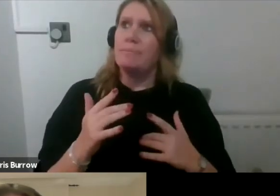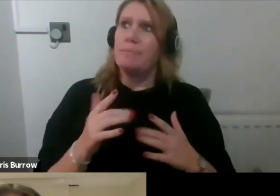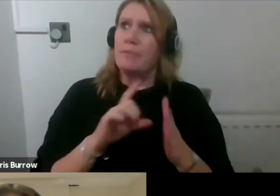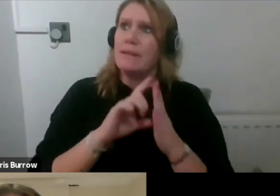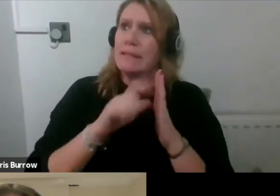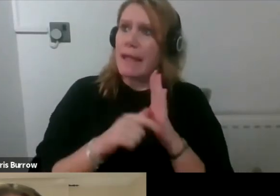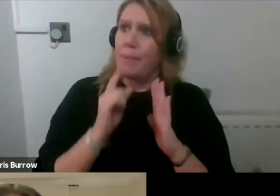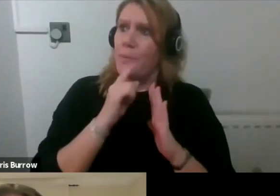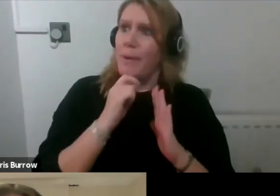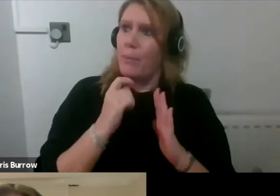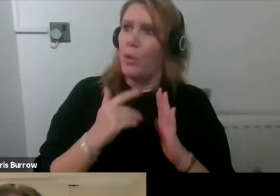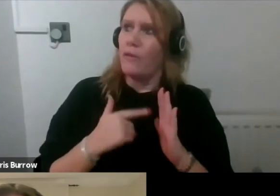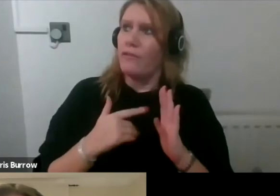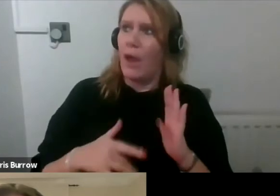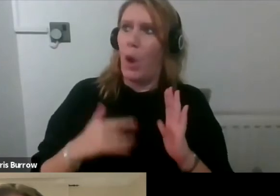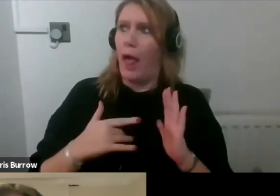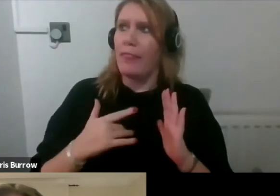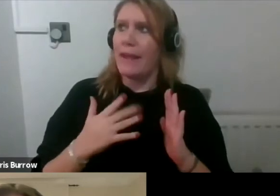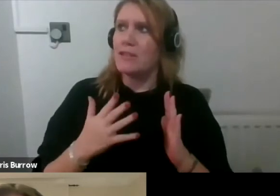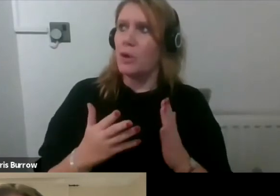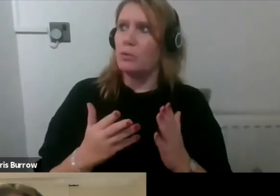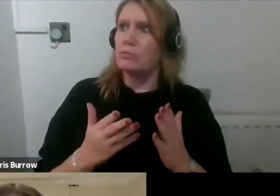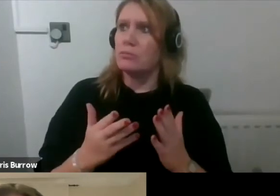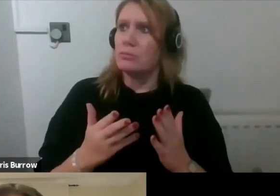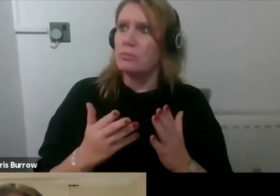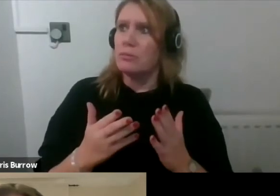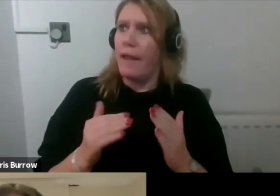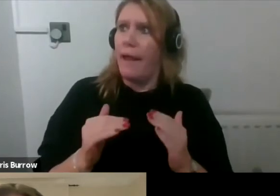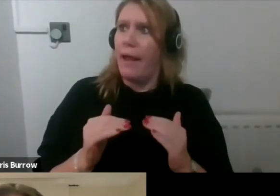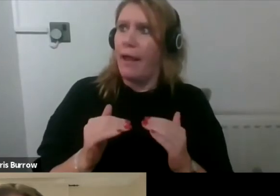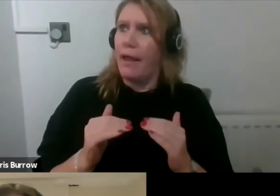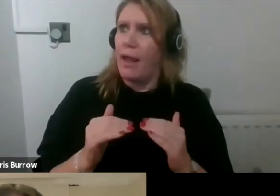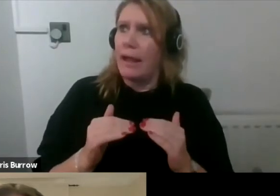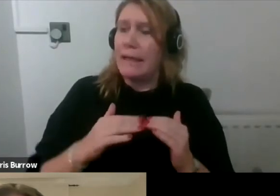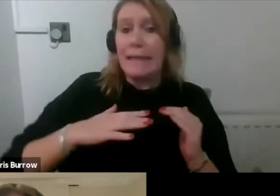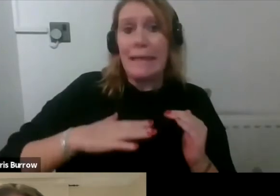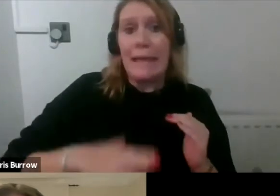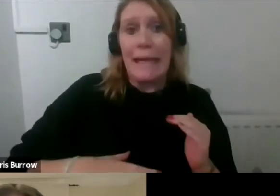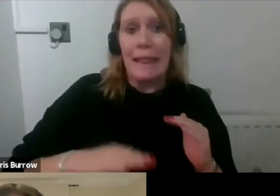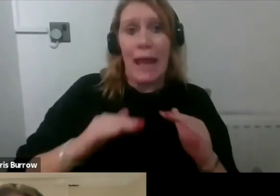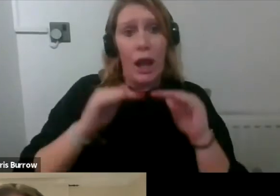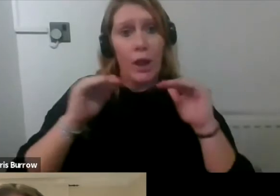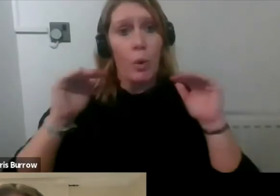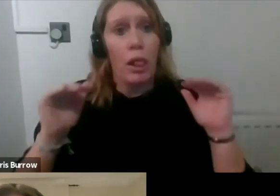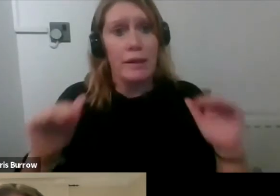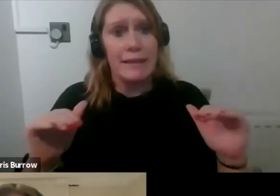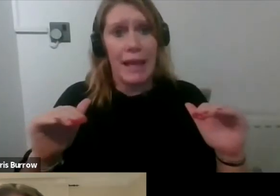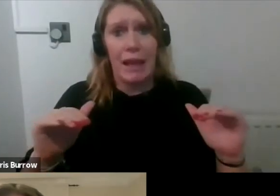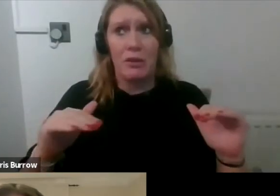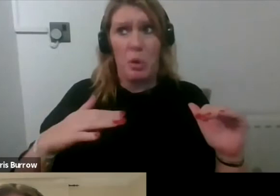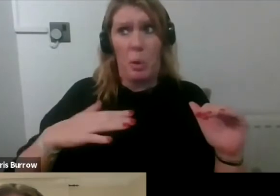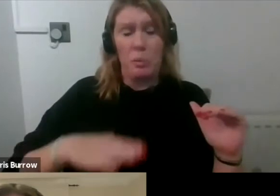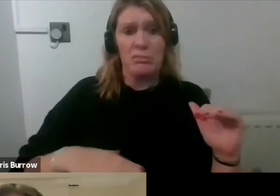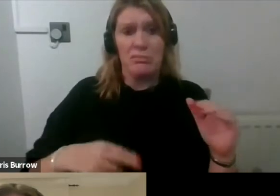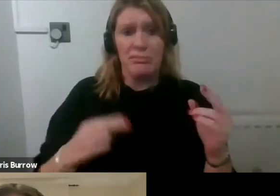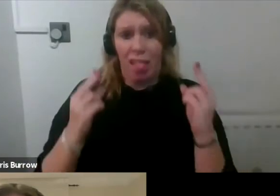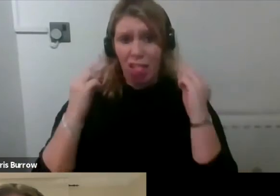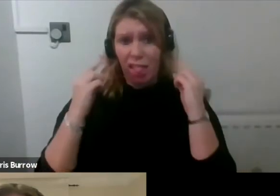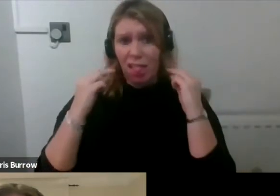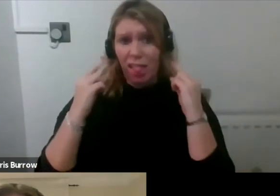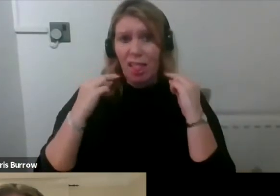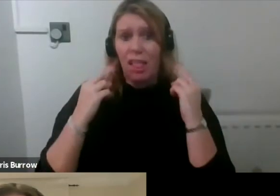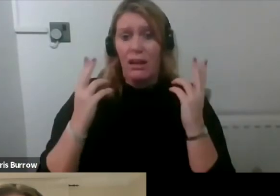think there's often a difference between people I meet who've lived a life as a non disabled person and people who